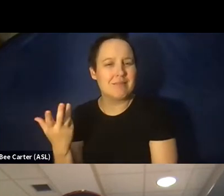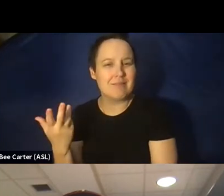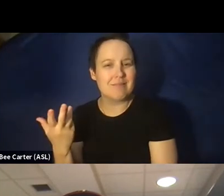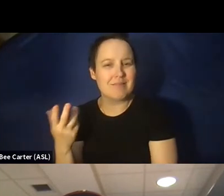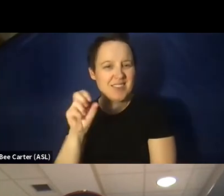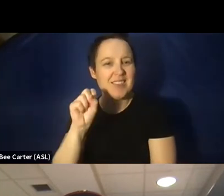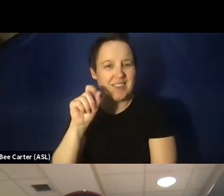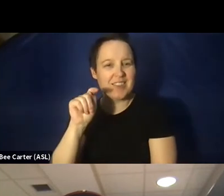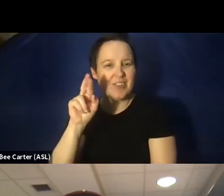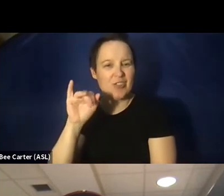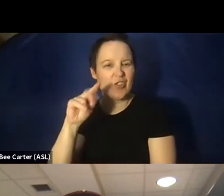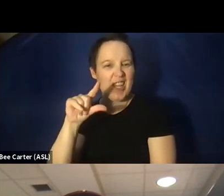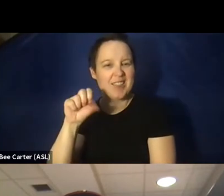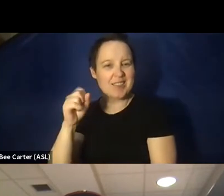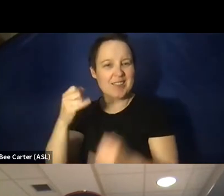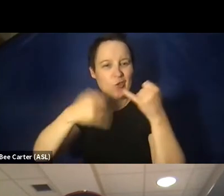Strings.